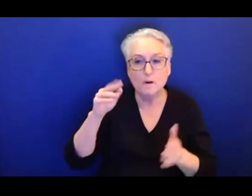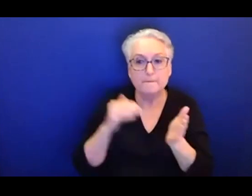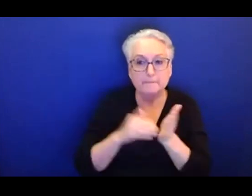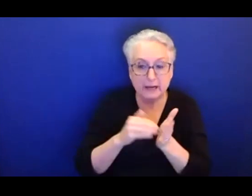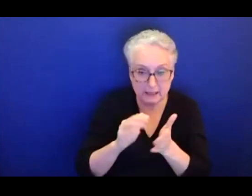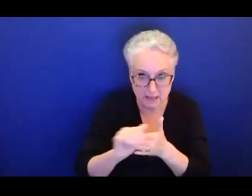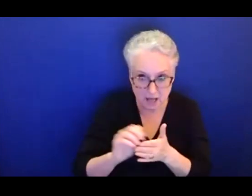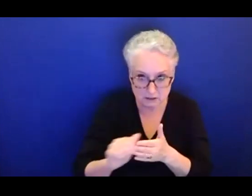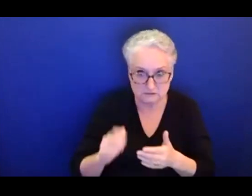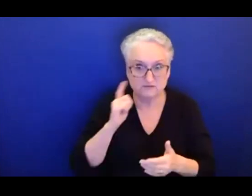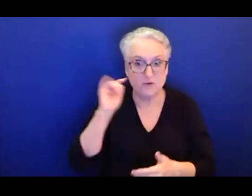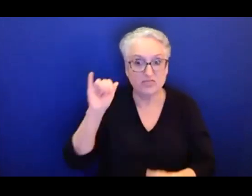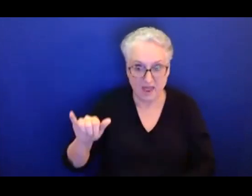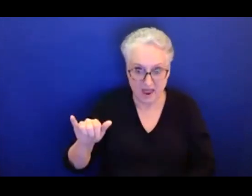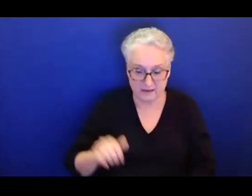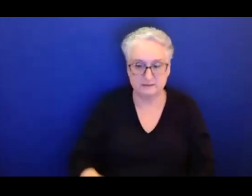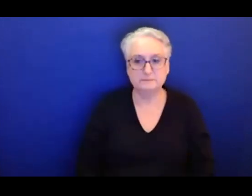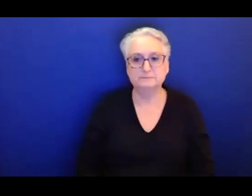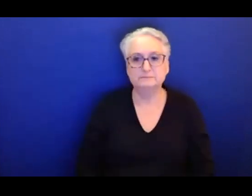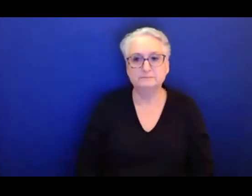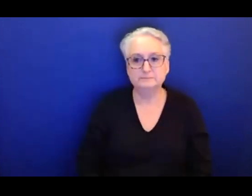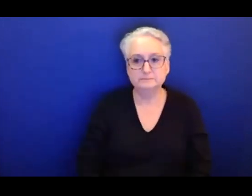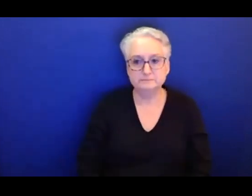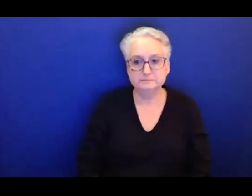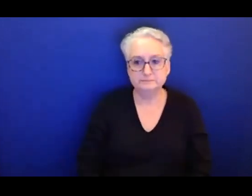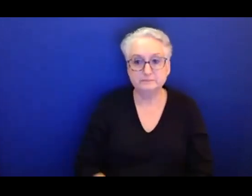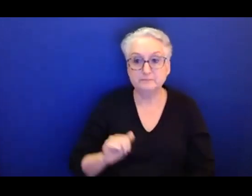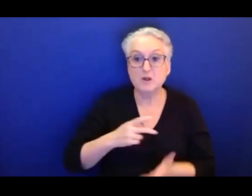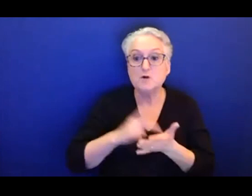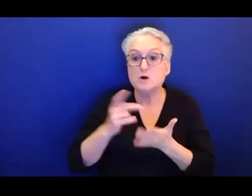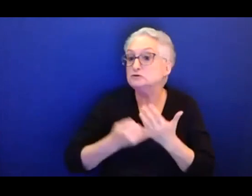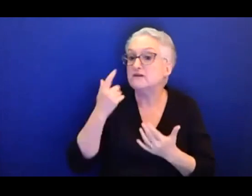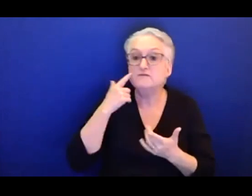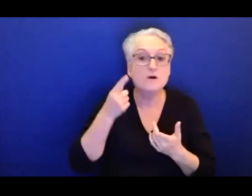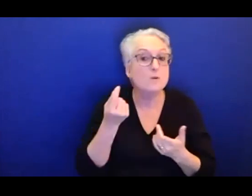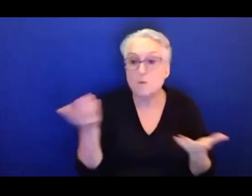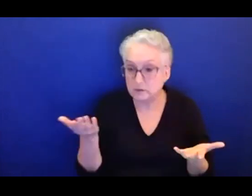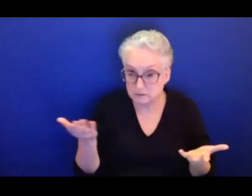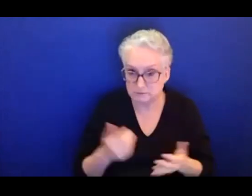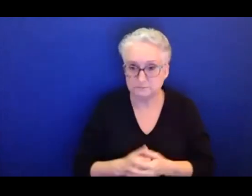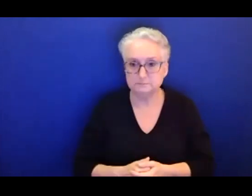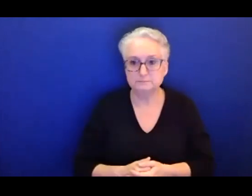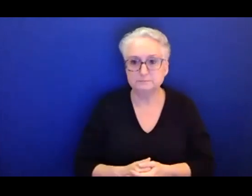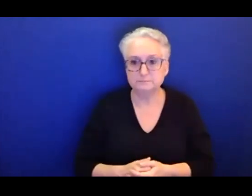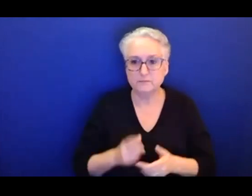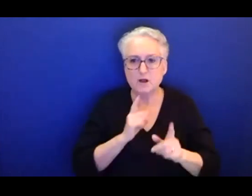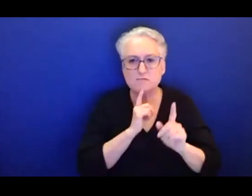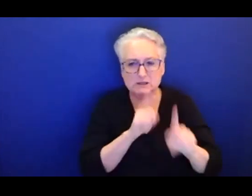for funding for projects and programs include respond to public health emergency or its